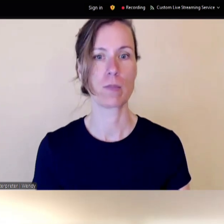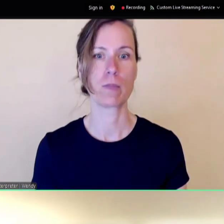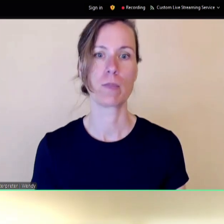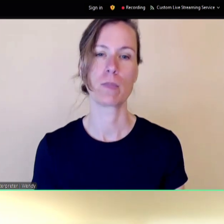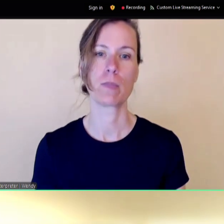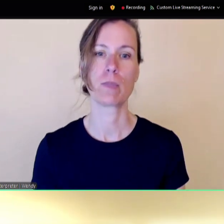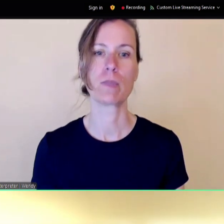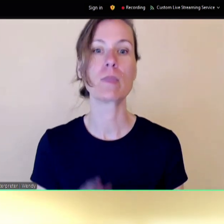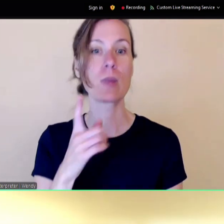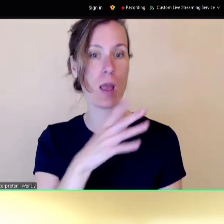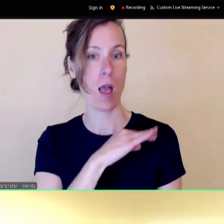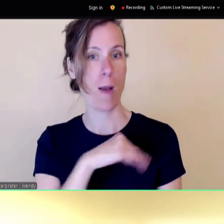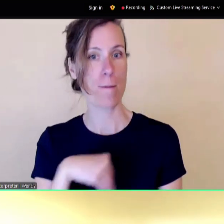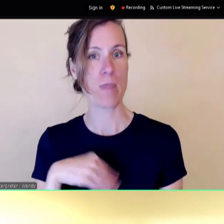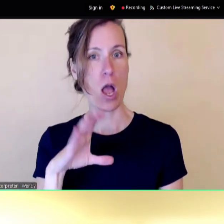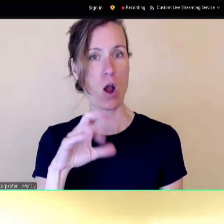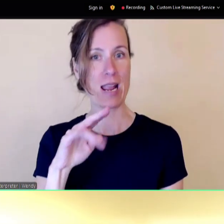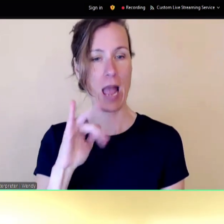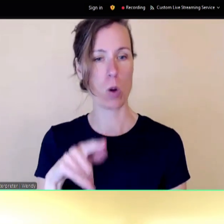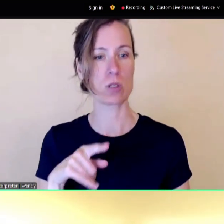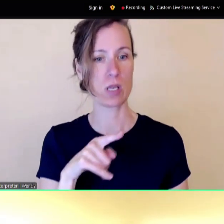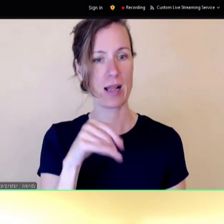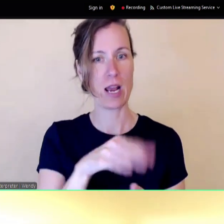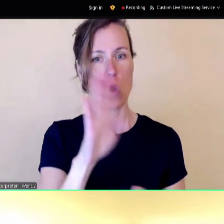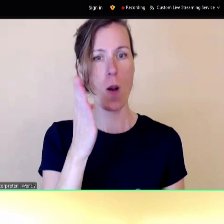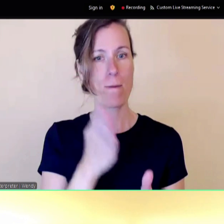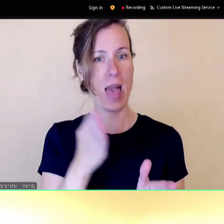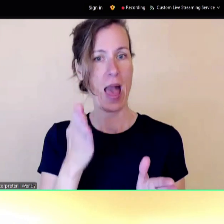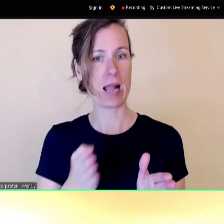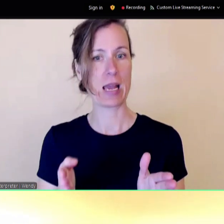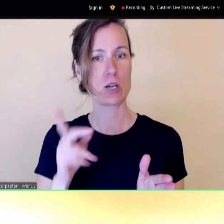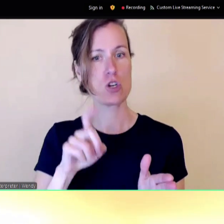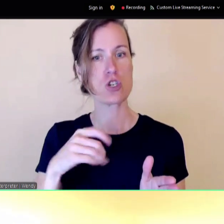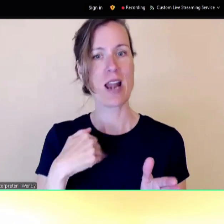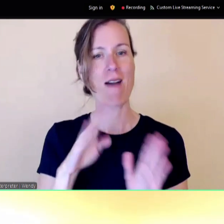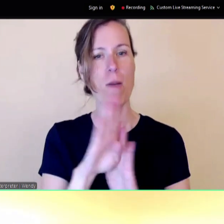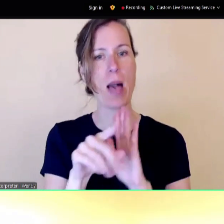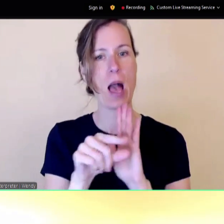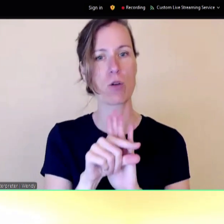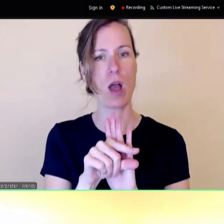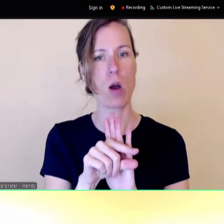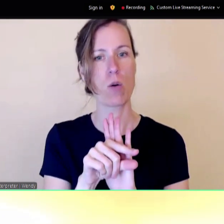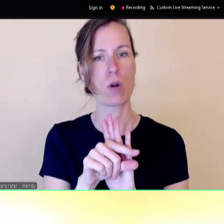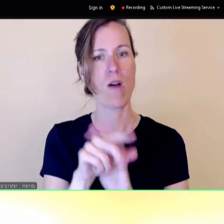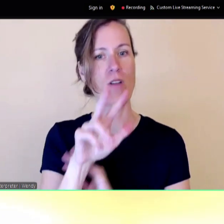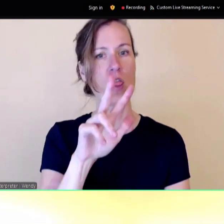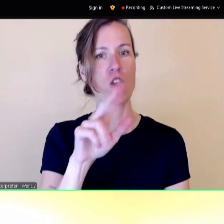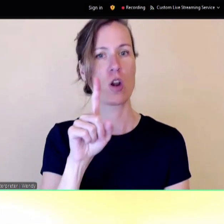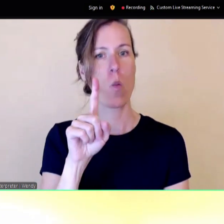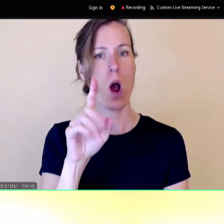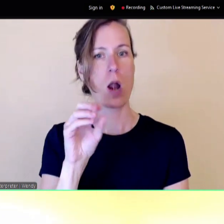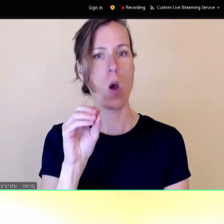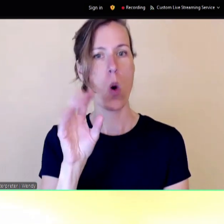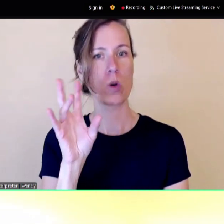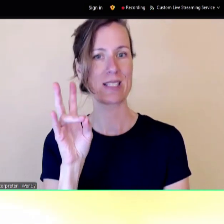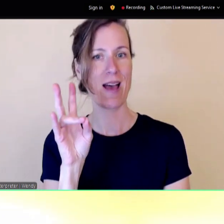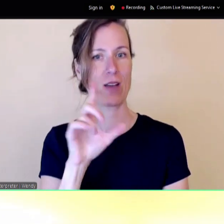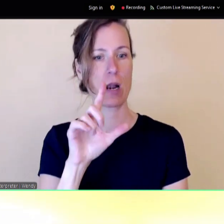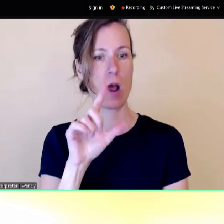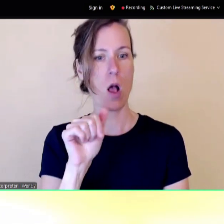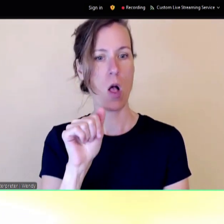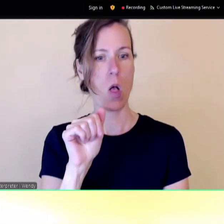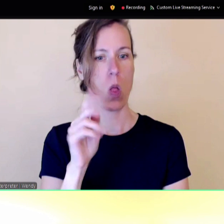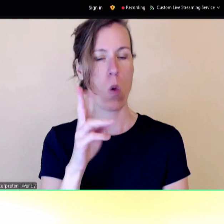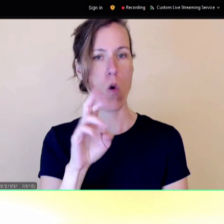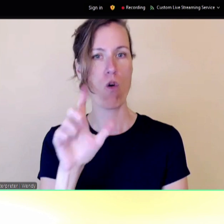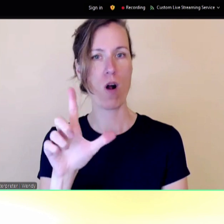Okay, Mayor and Council, in your packet, you should have background of 3107 Laurel Avenue. So